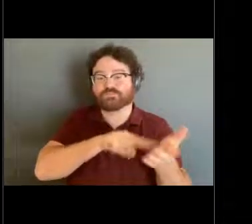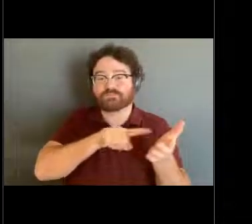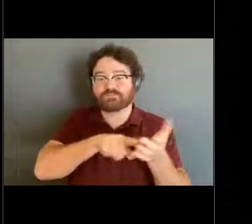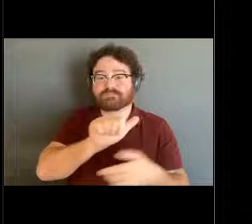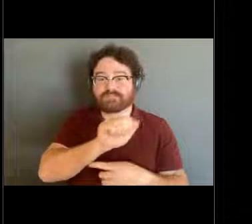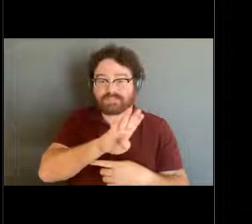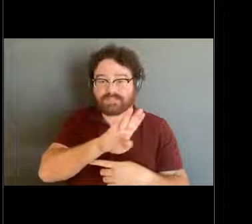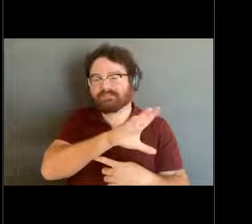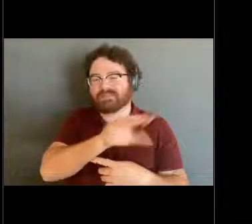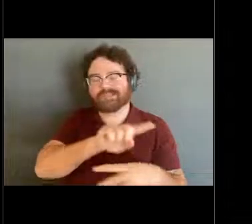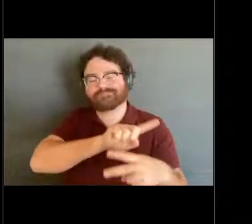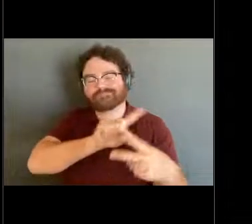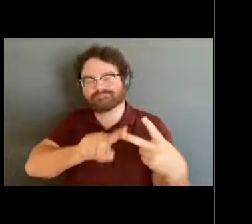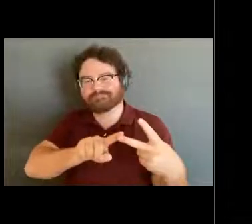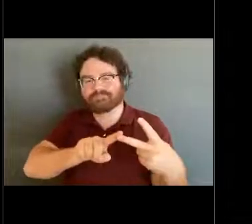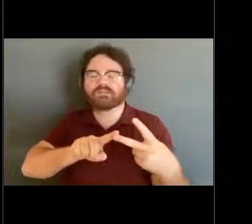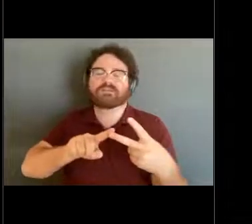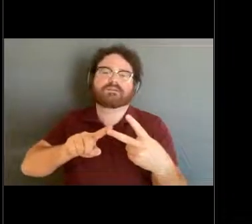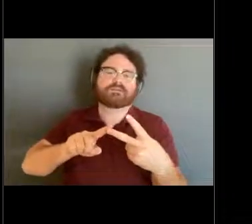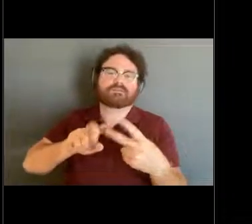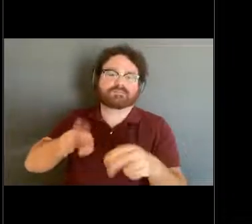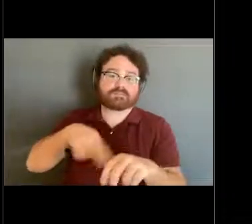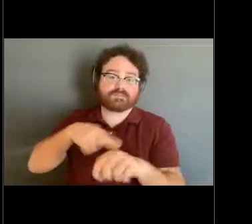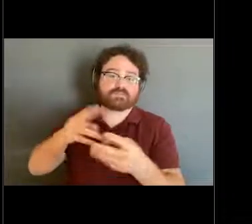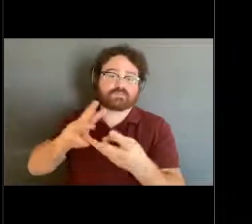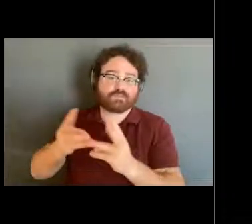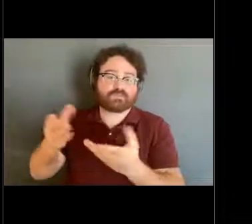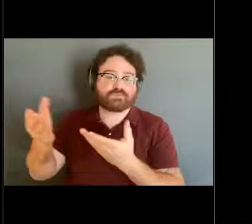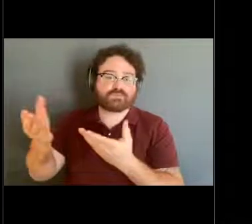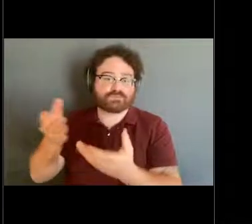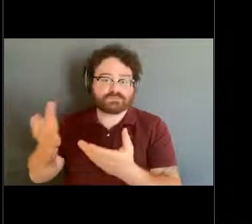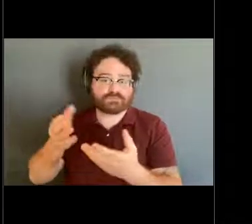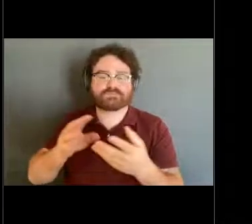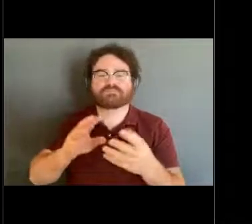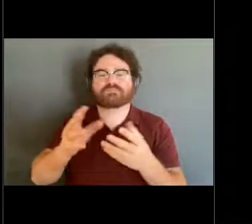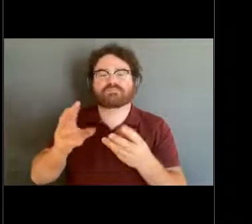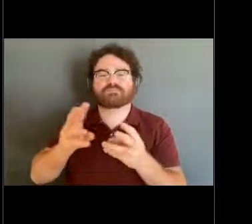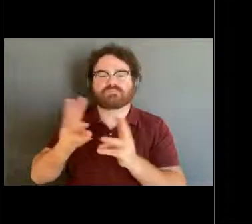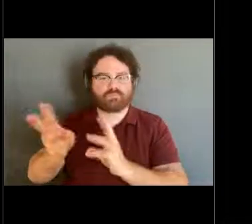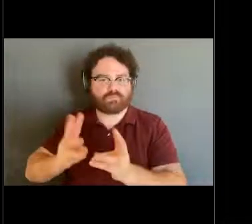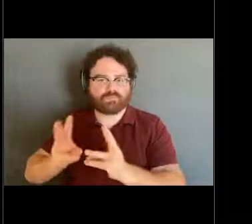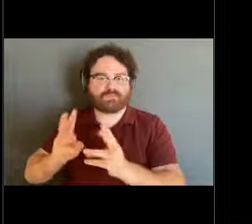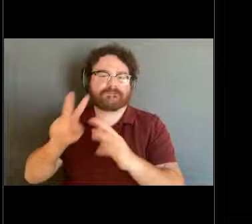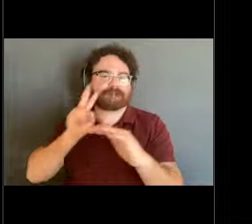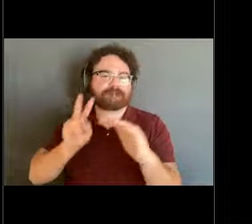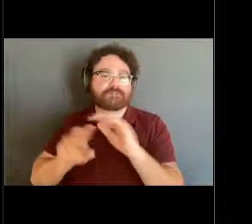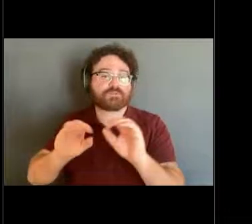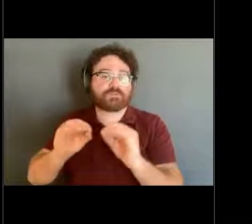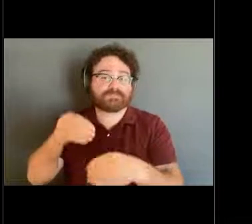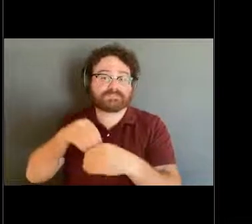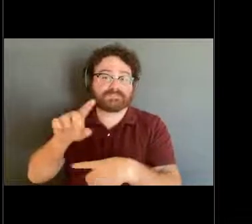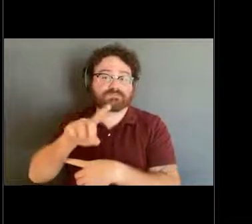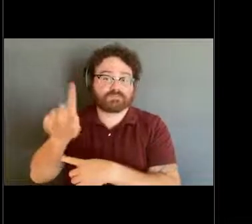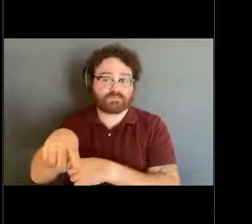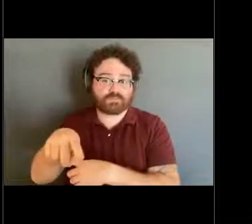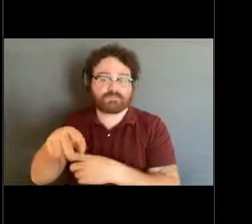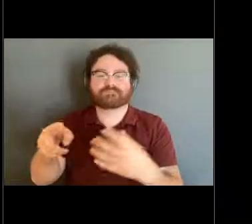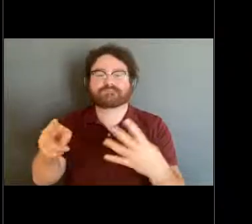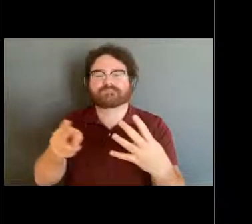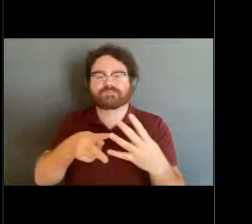Laboratory, National Weather Service Weather Forecast Office in Detroit, as well as 2